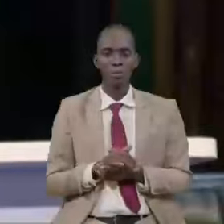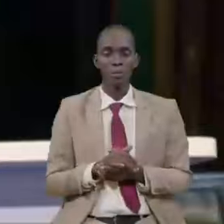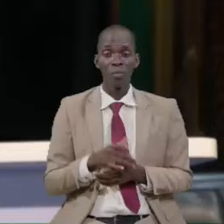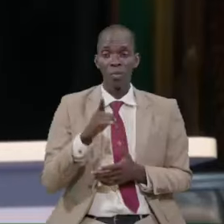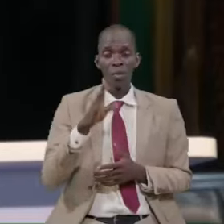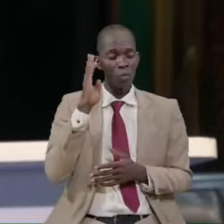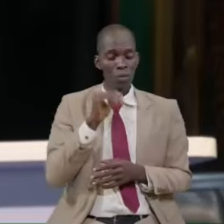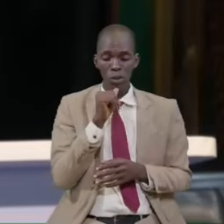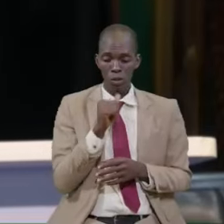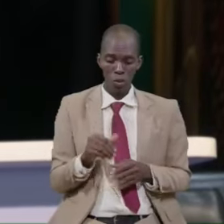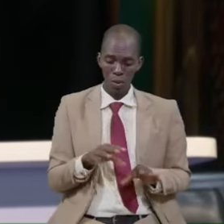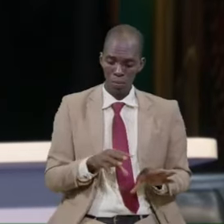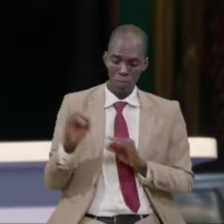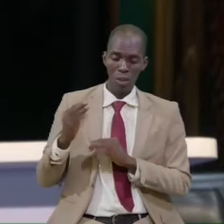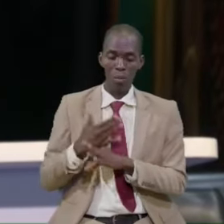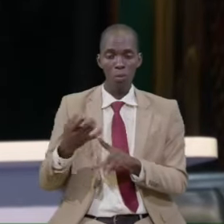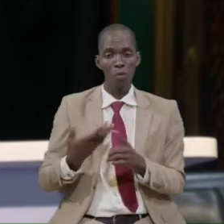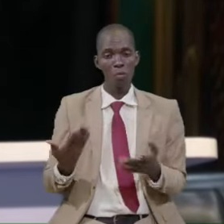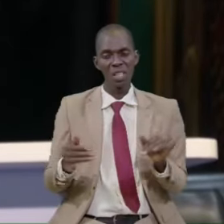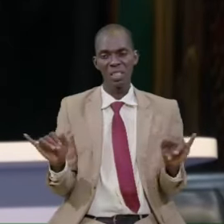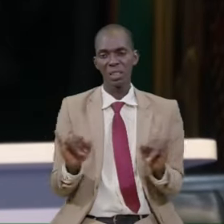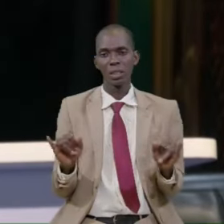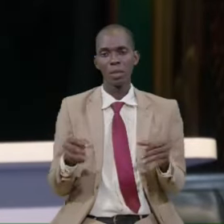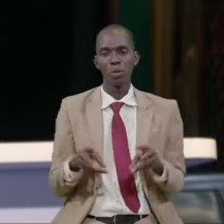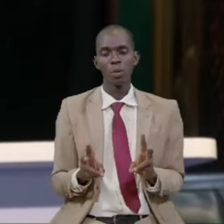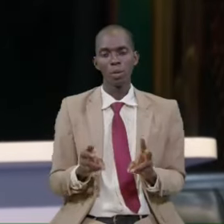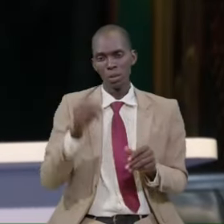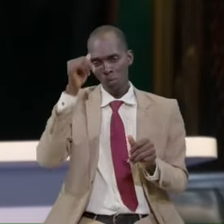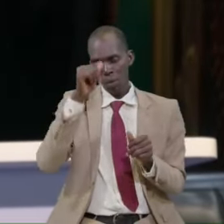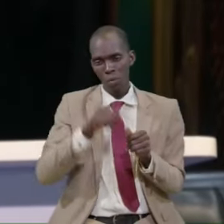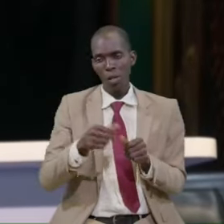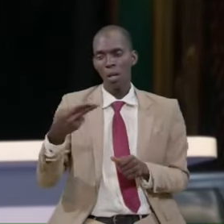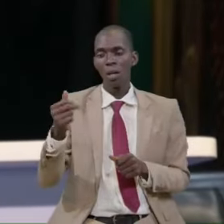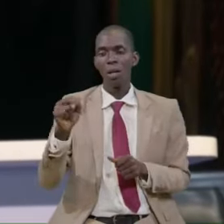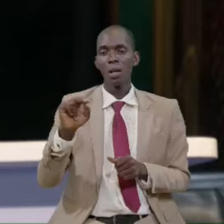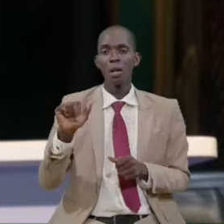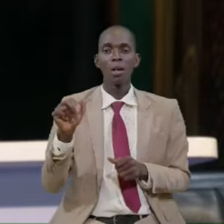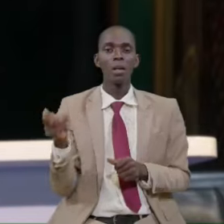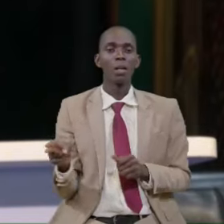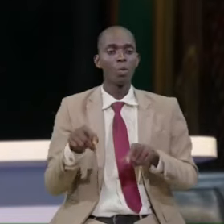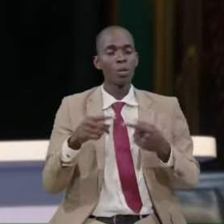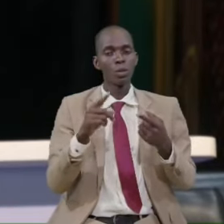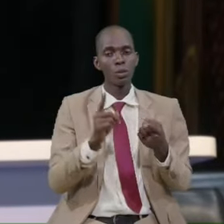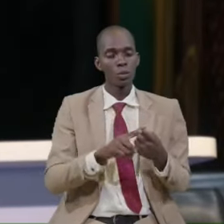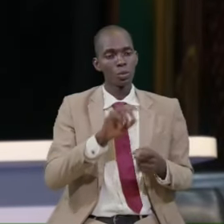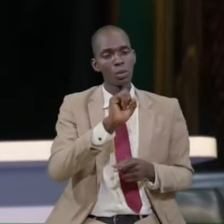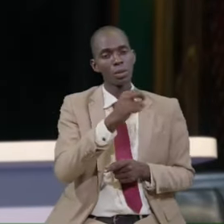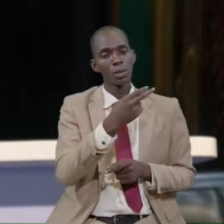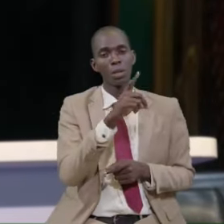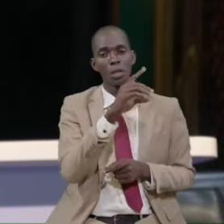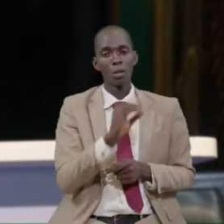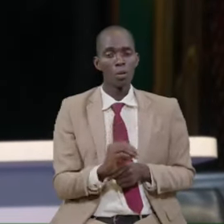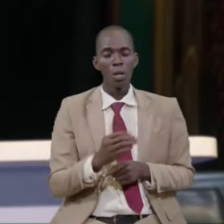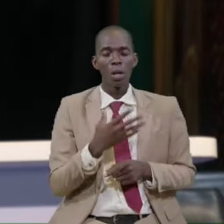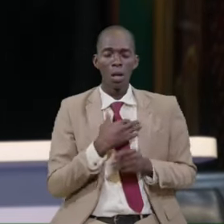same. Hannah went to Shiloh, and God listened to her and granted